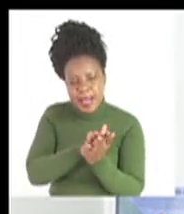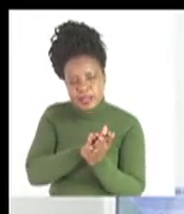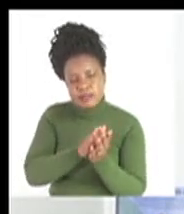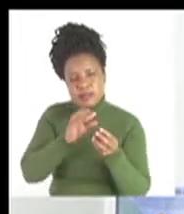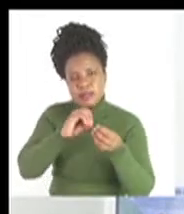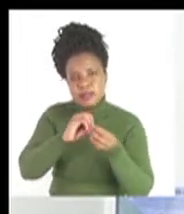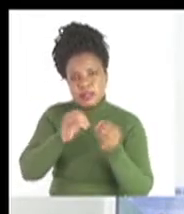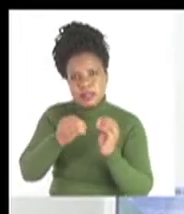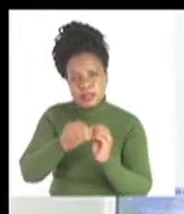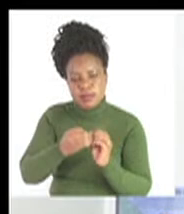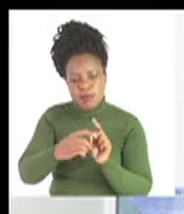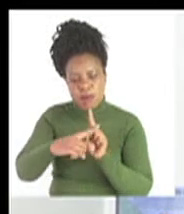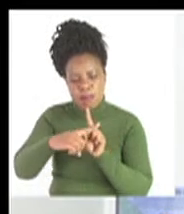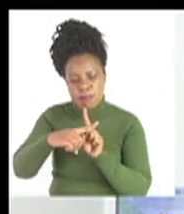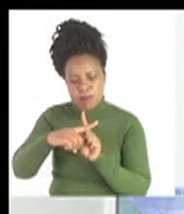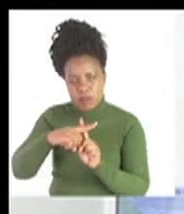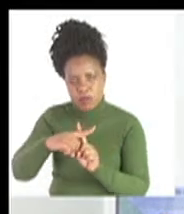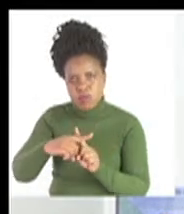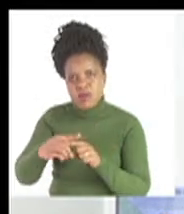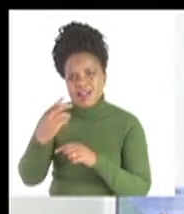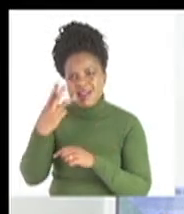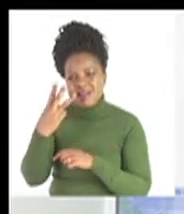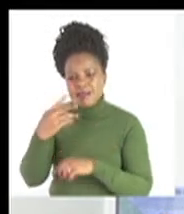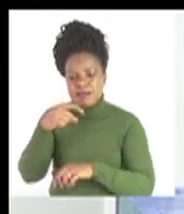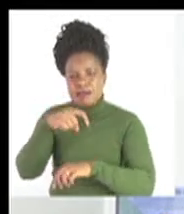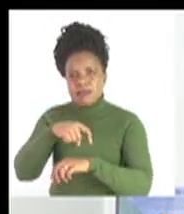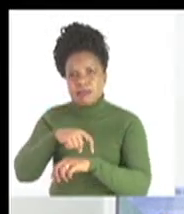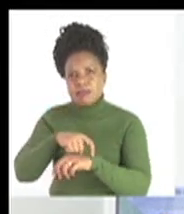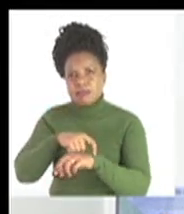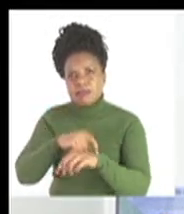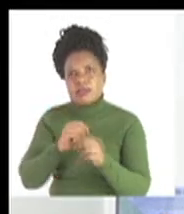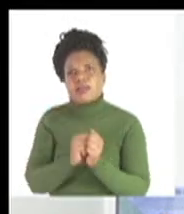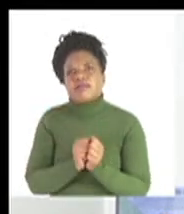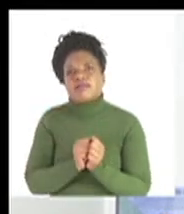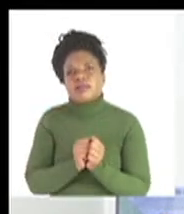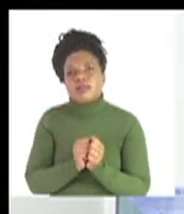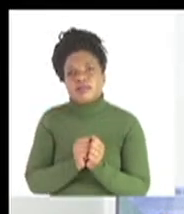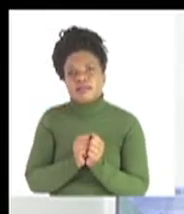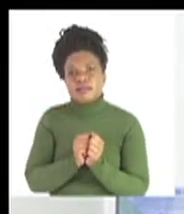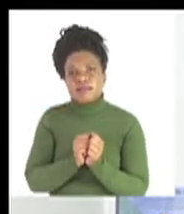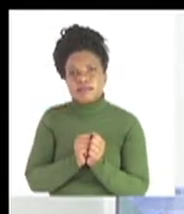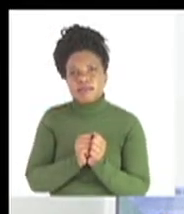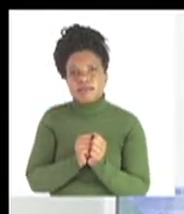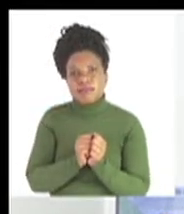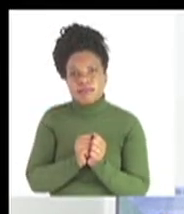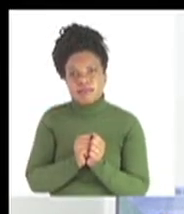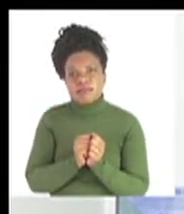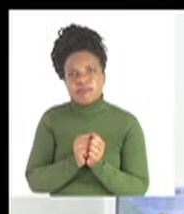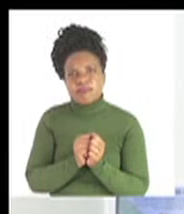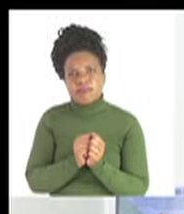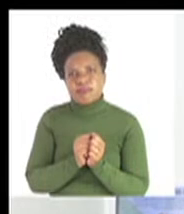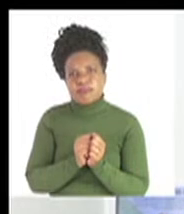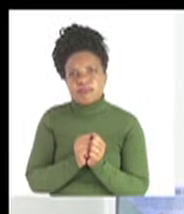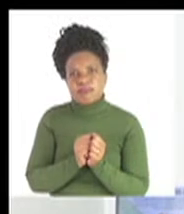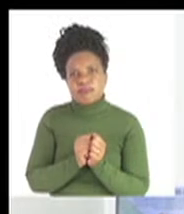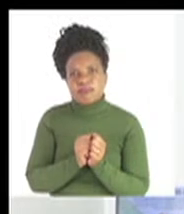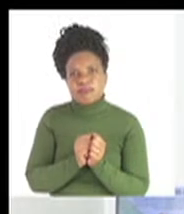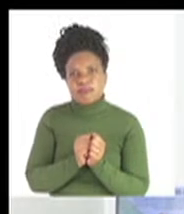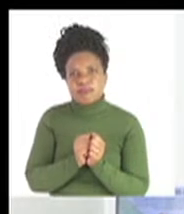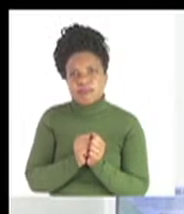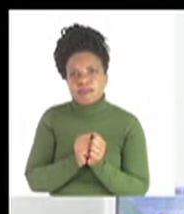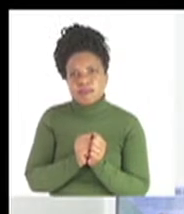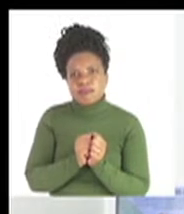multiplying, must appear 3 times. So we have 1 here, we have 2, and we have 3